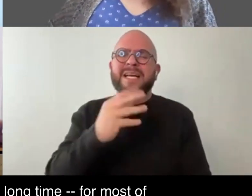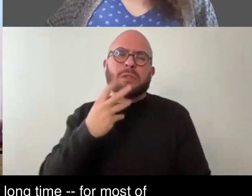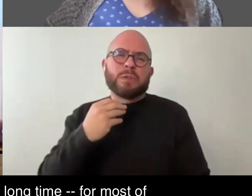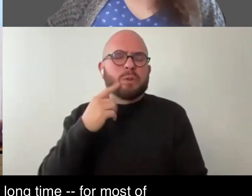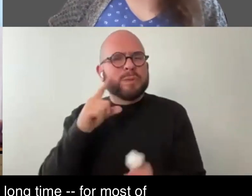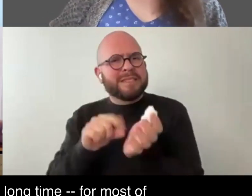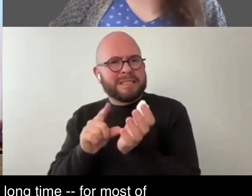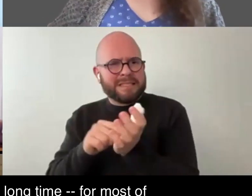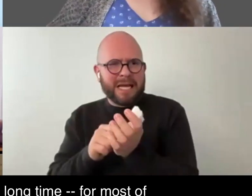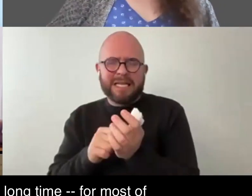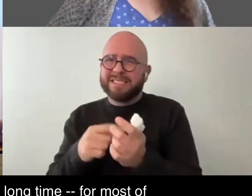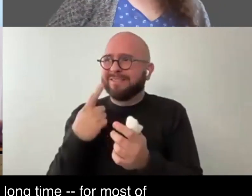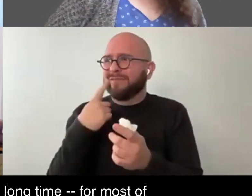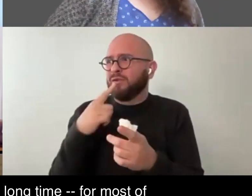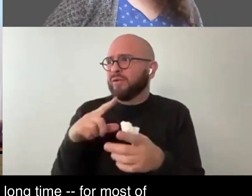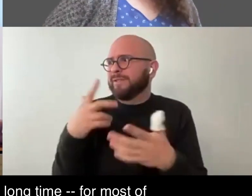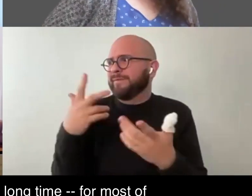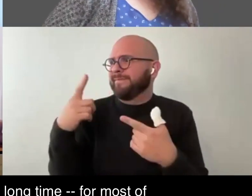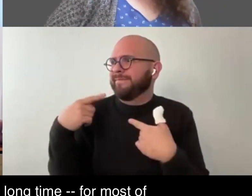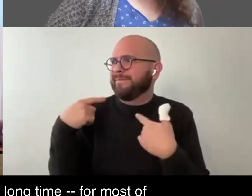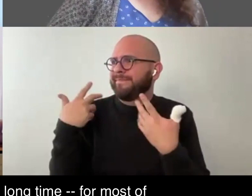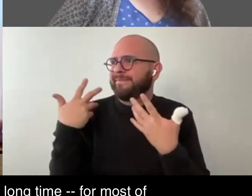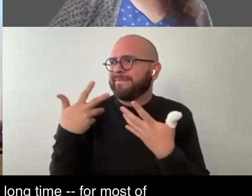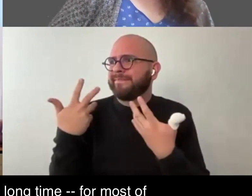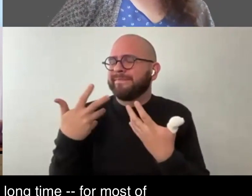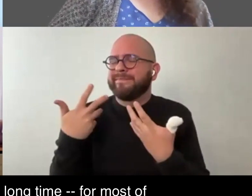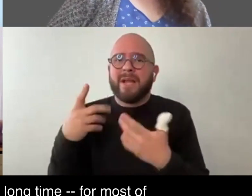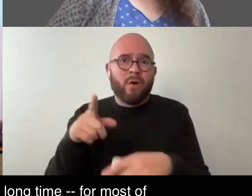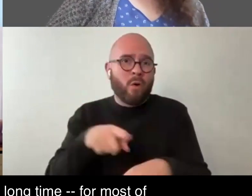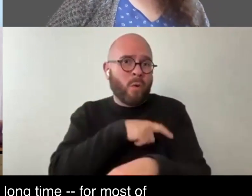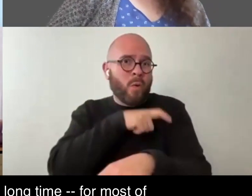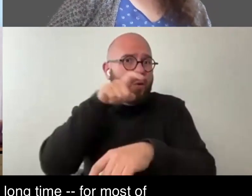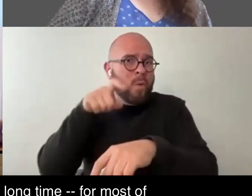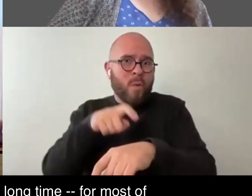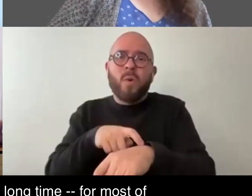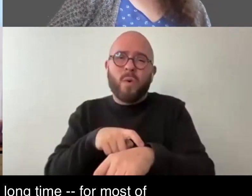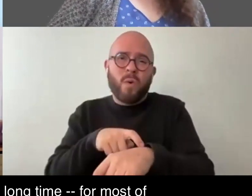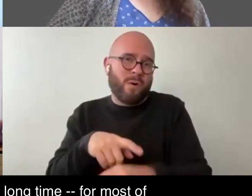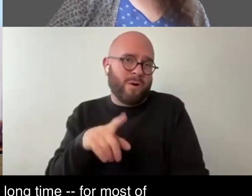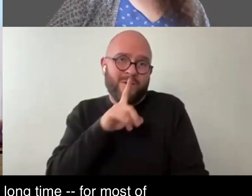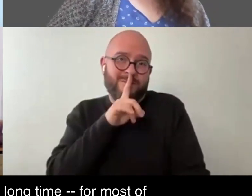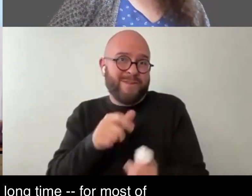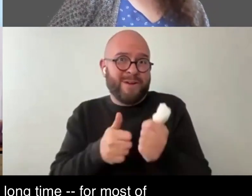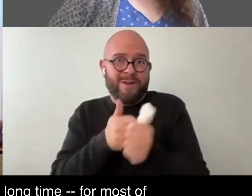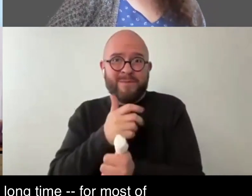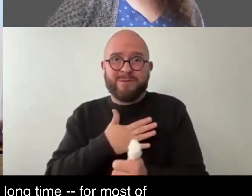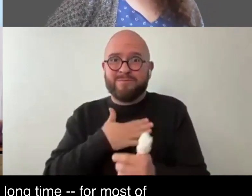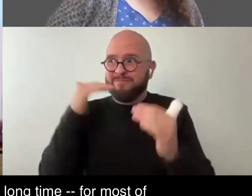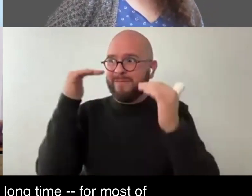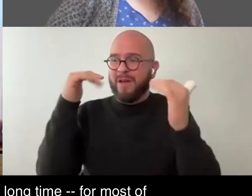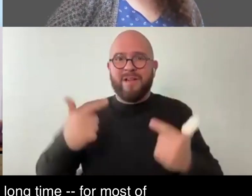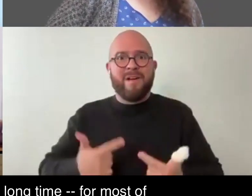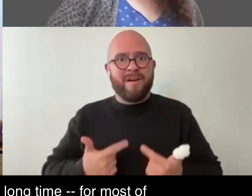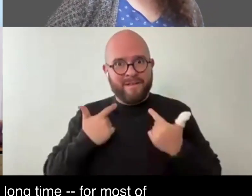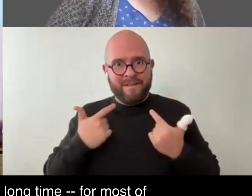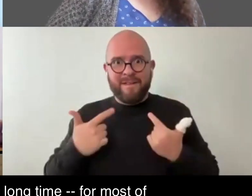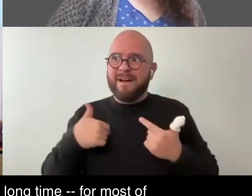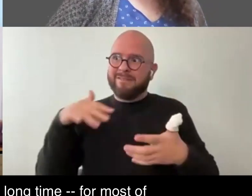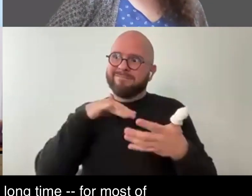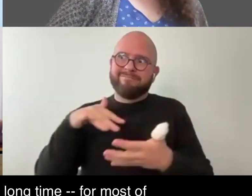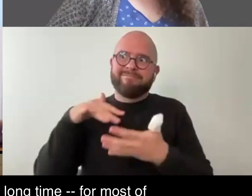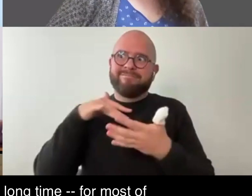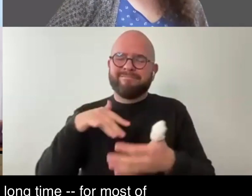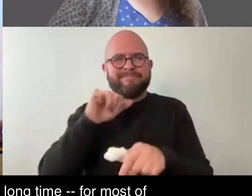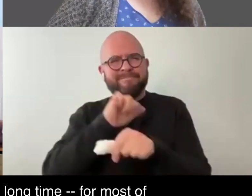texts for a long time, for most of my adult life. And